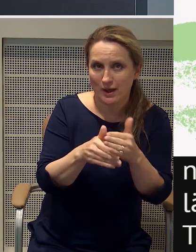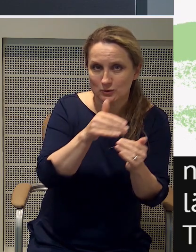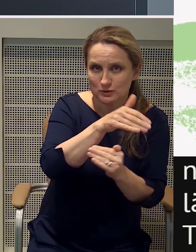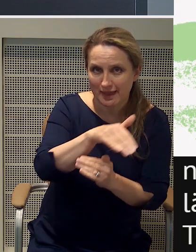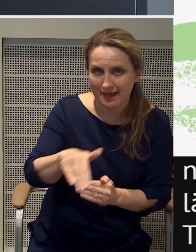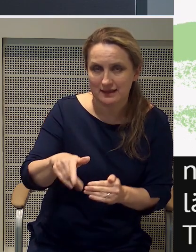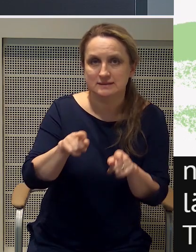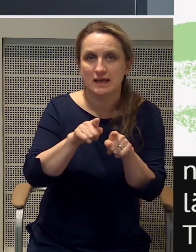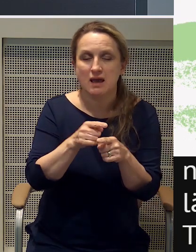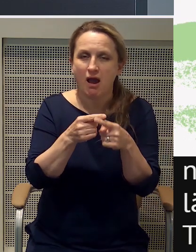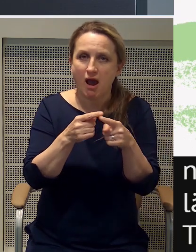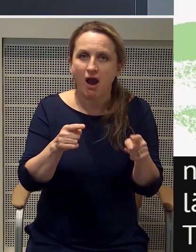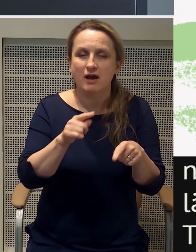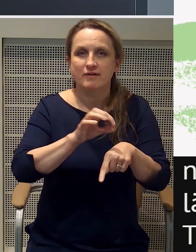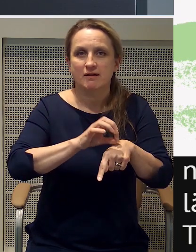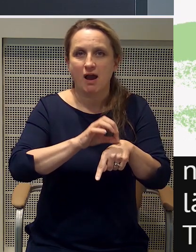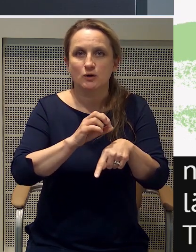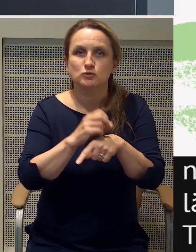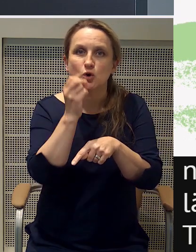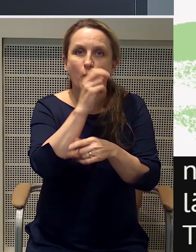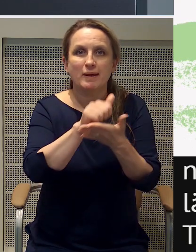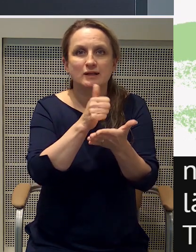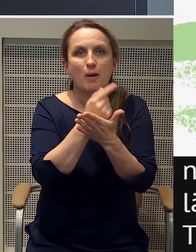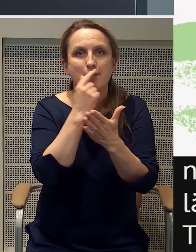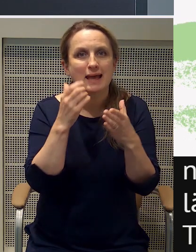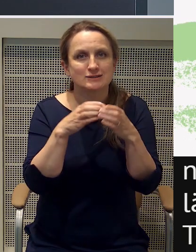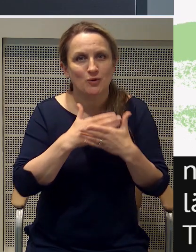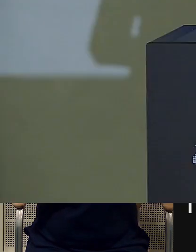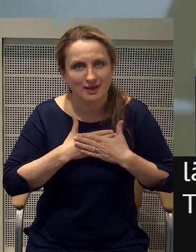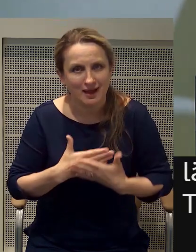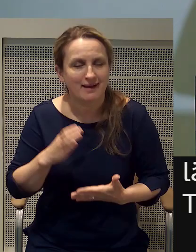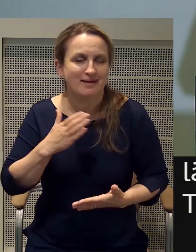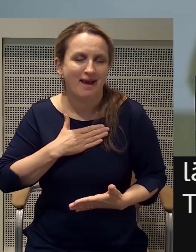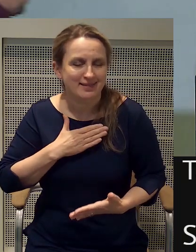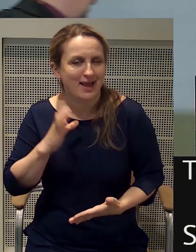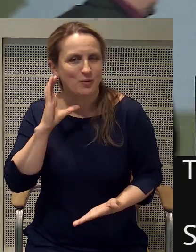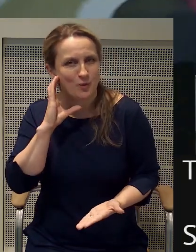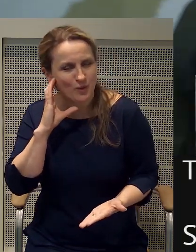Children's Foundation, and of course the Competence Center of Rare Diseases. And thank